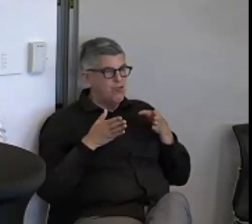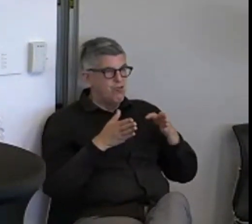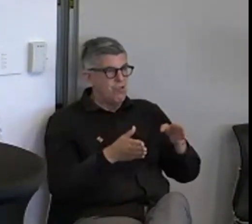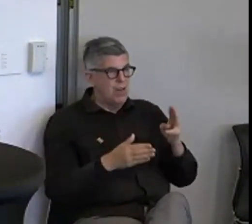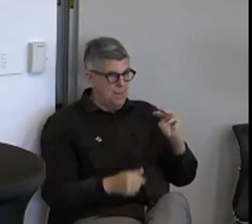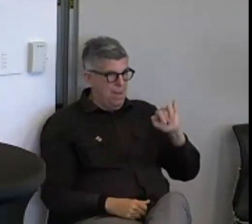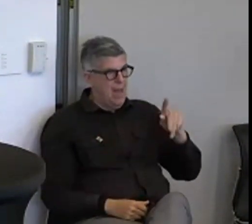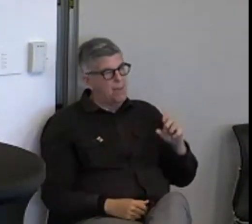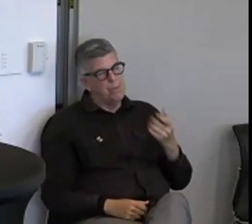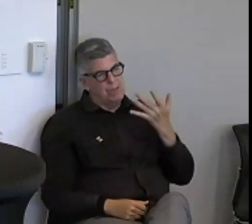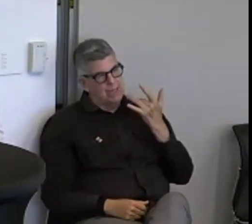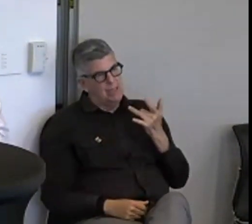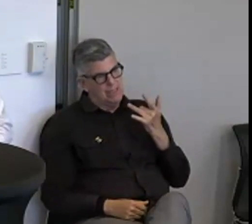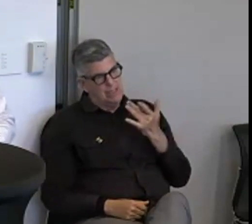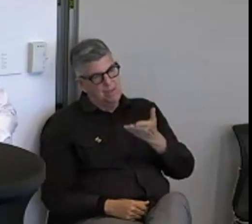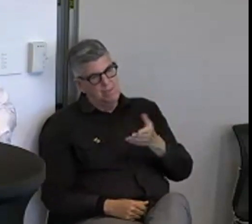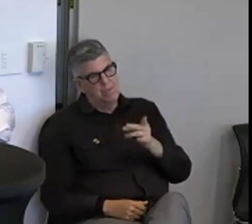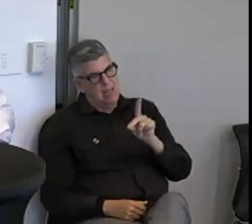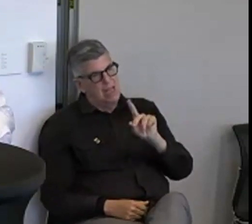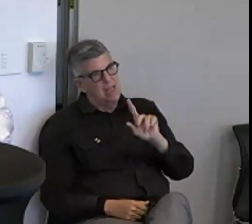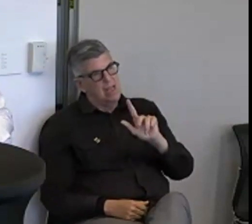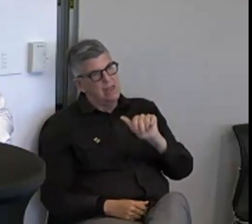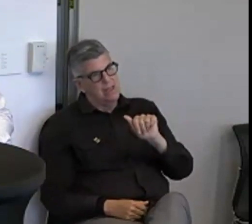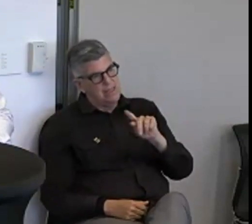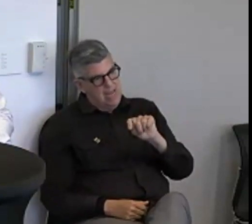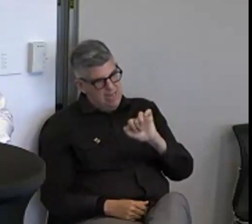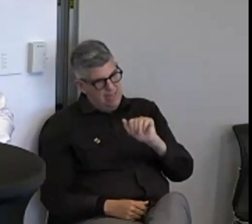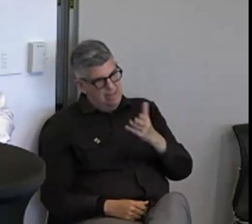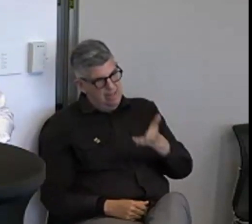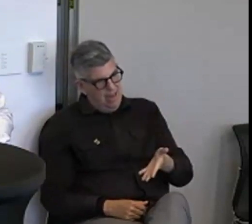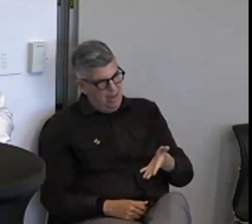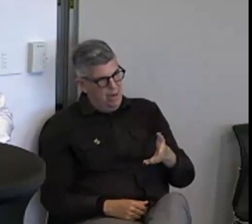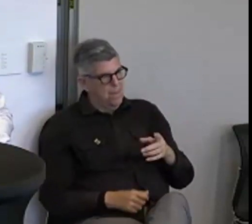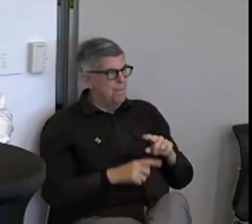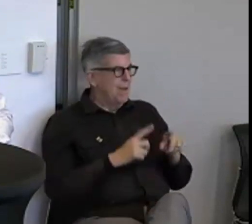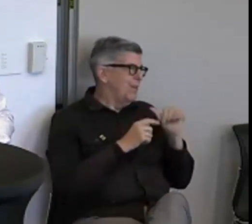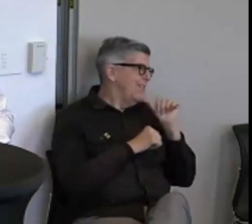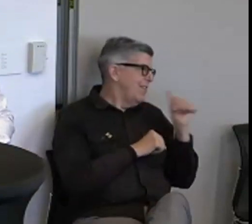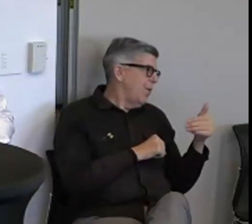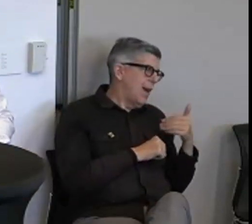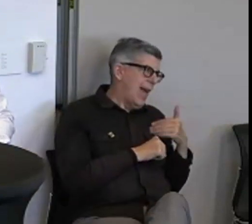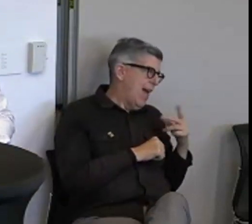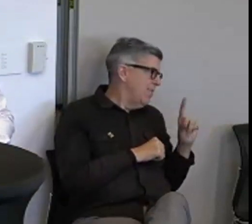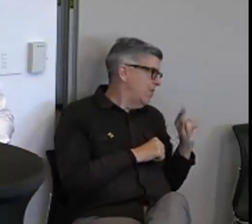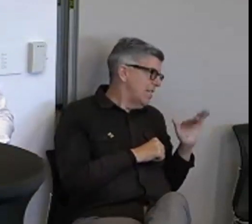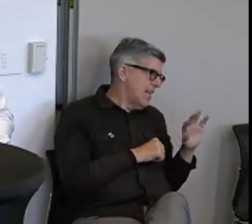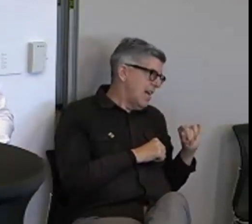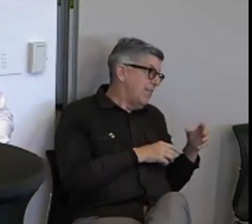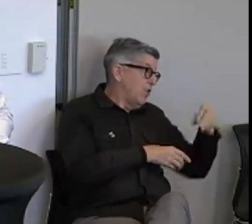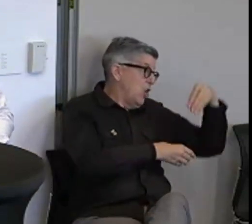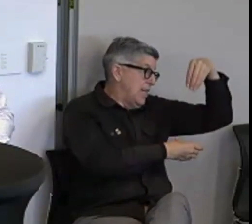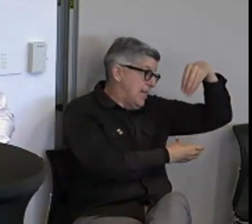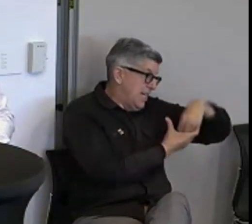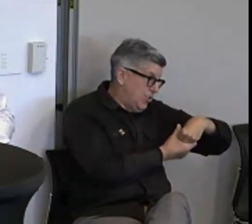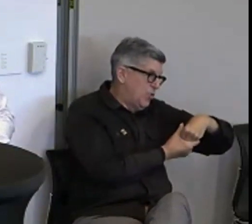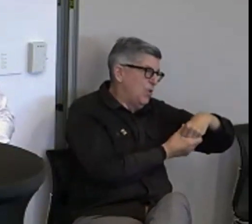was, right? We don't have the data for building internal building floor